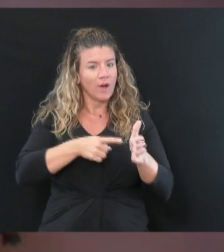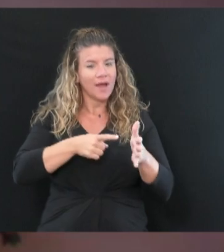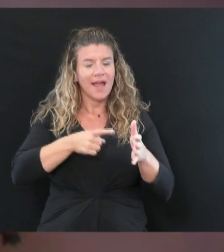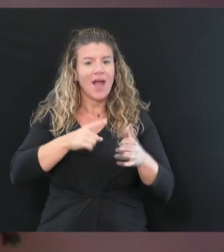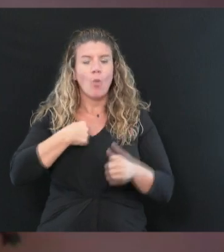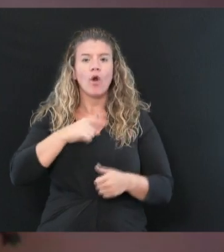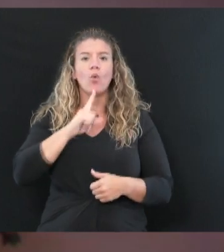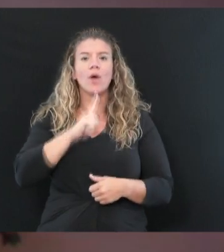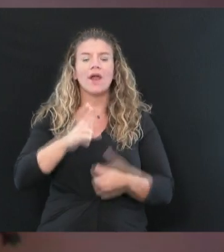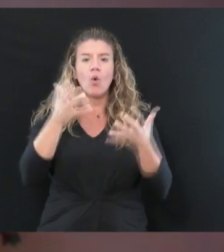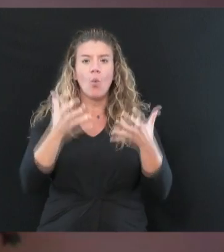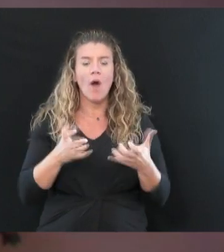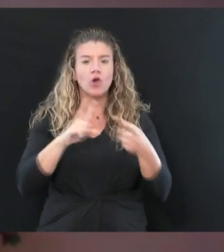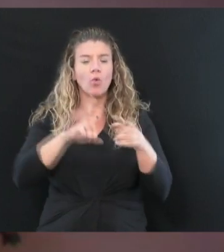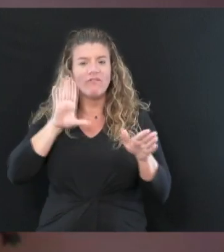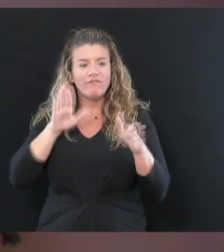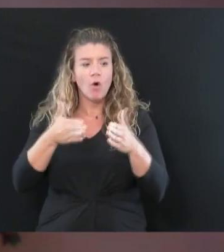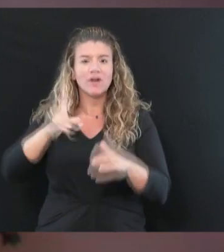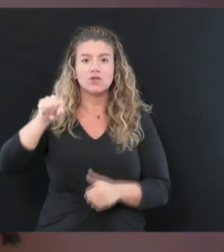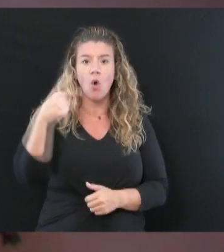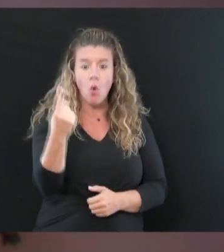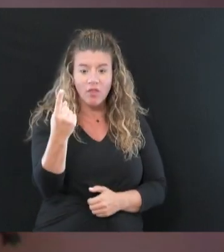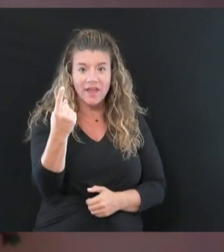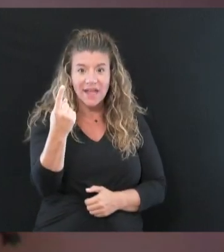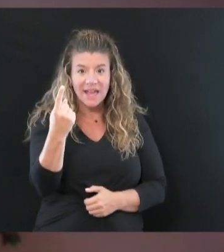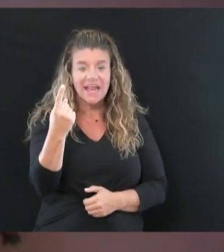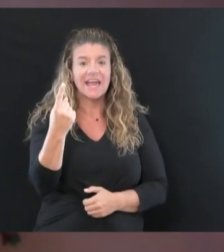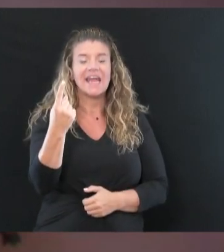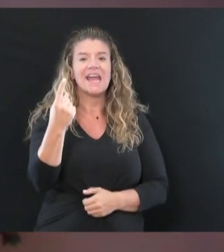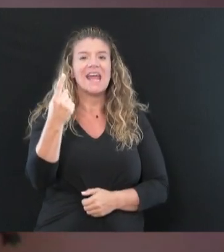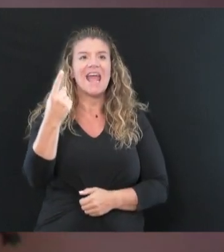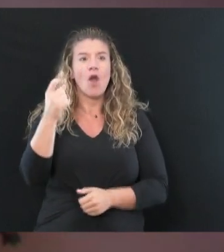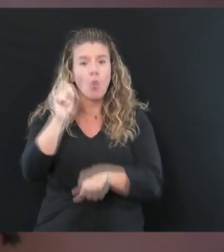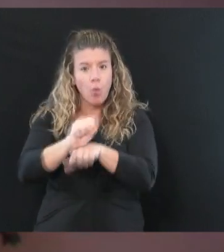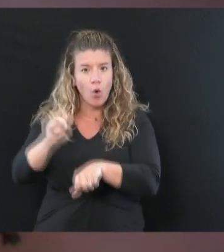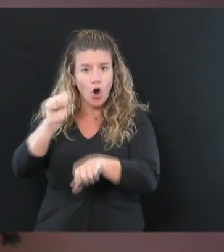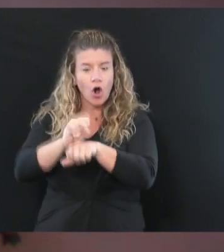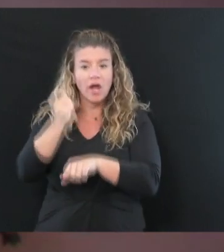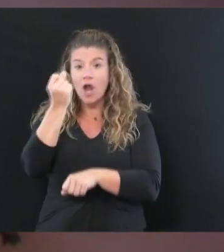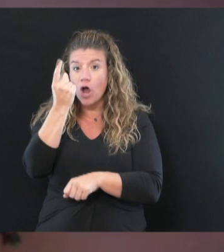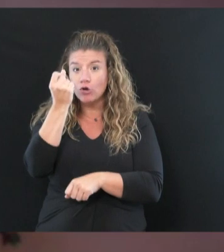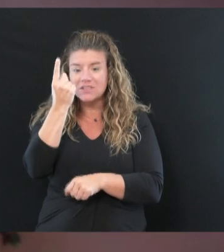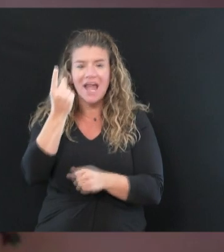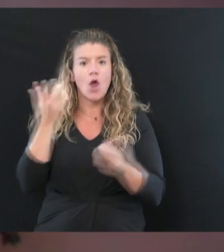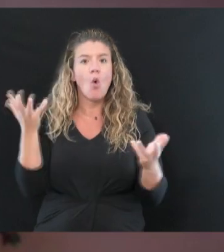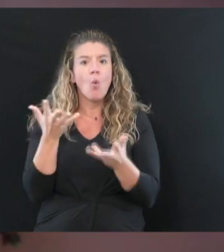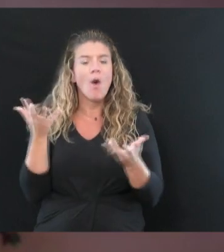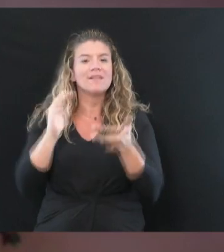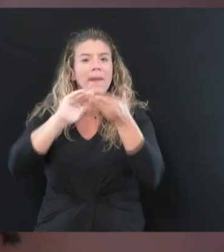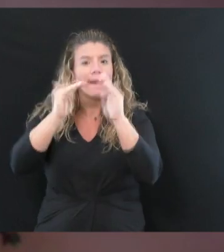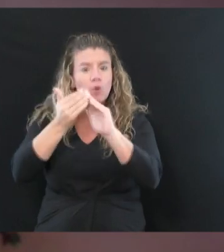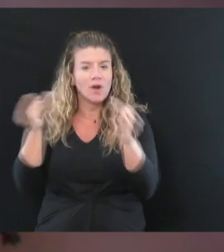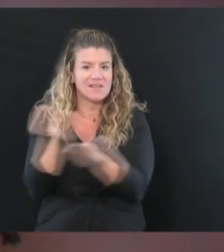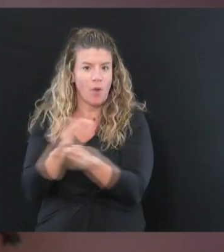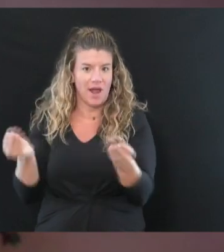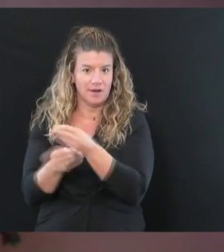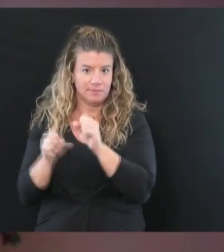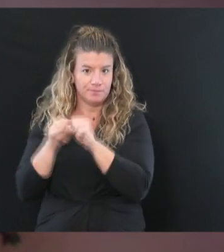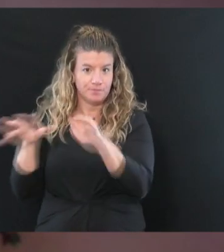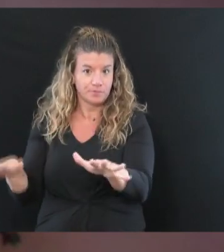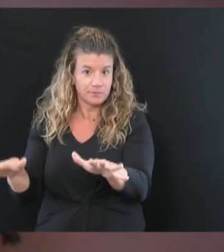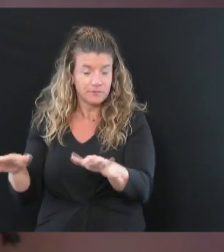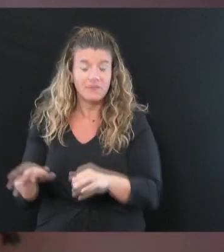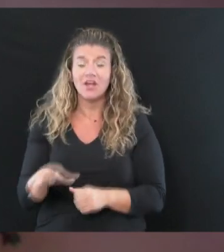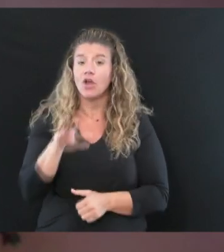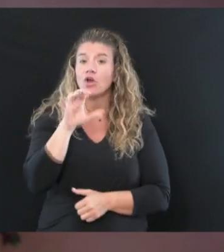really trying to focus and to just look and understand what is the community spread. And so that